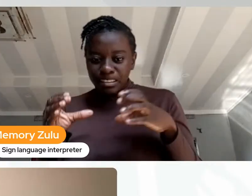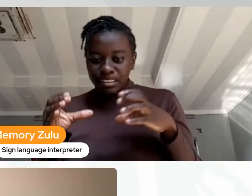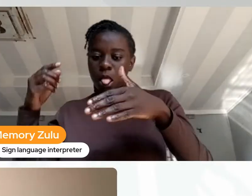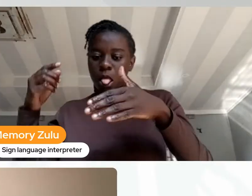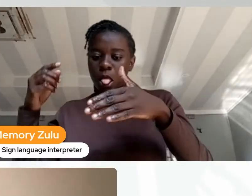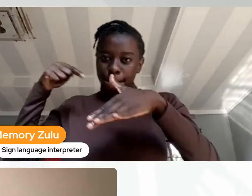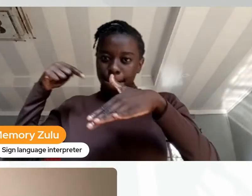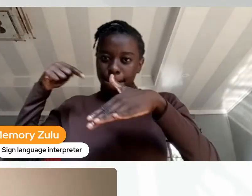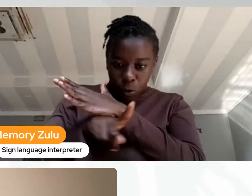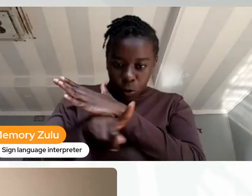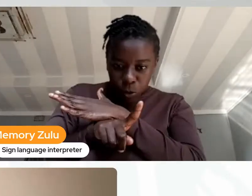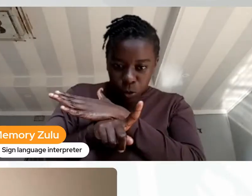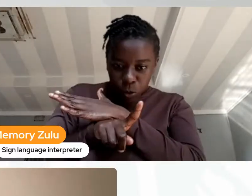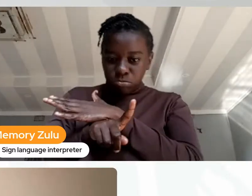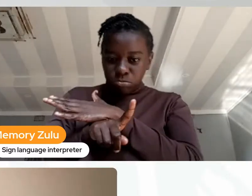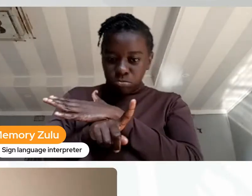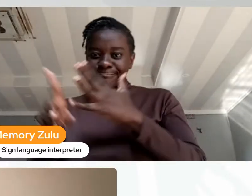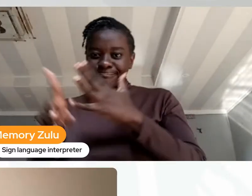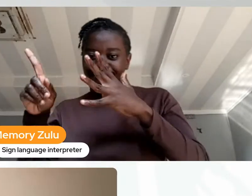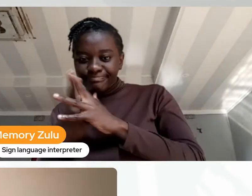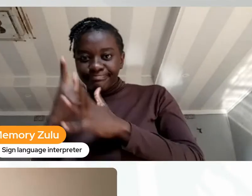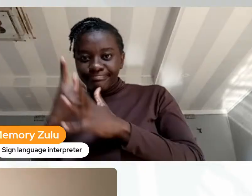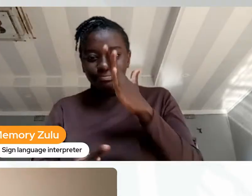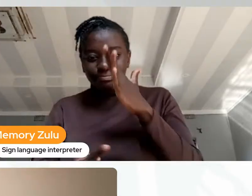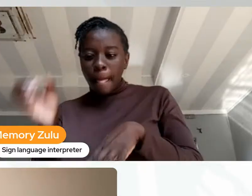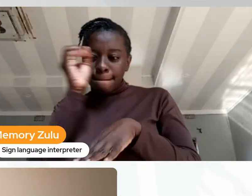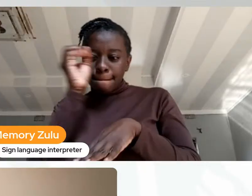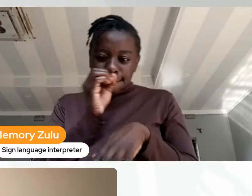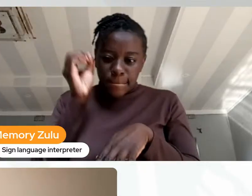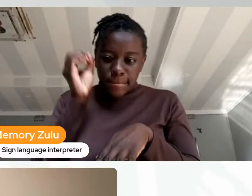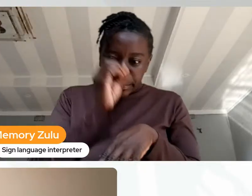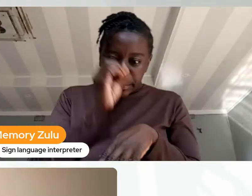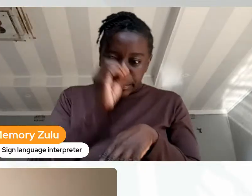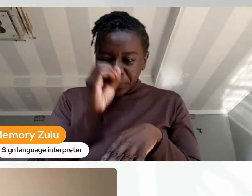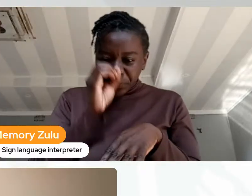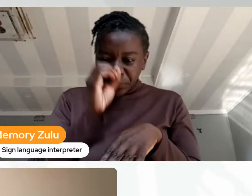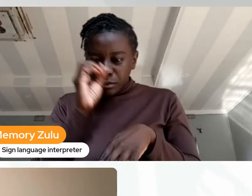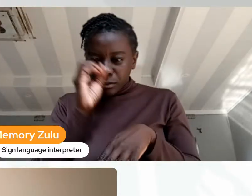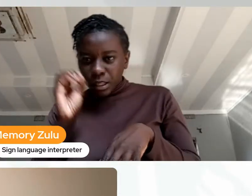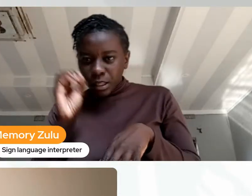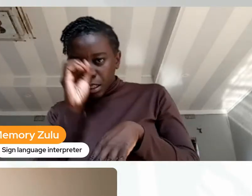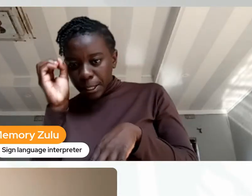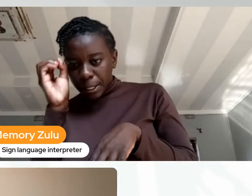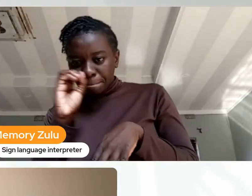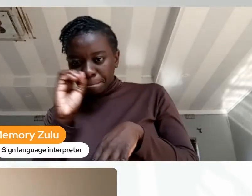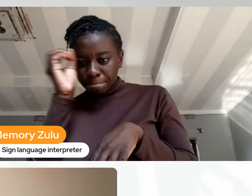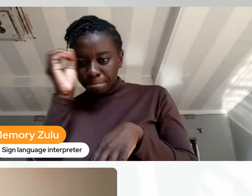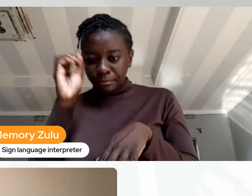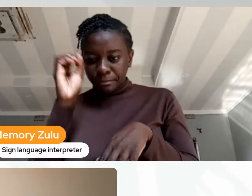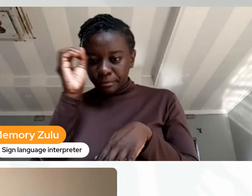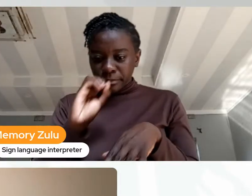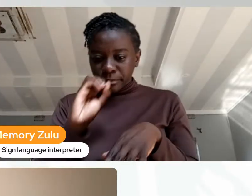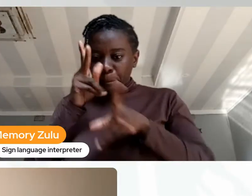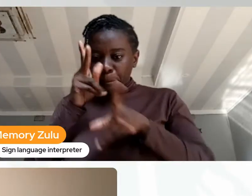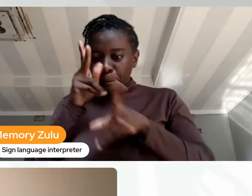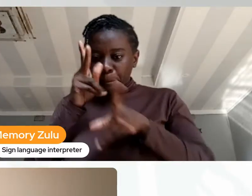to care, and also notify their partners so that they are able also to be treated. I think using